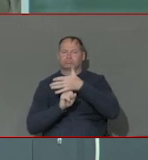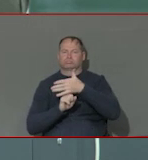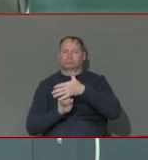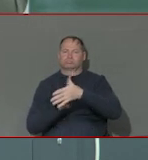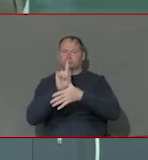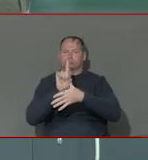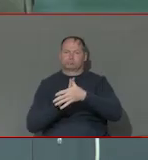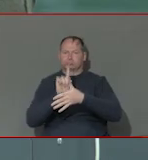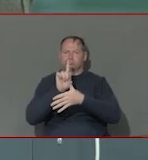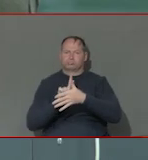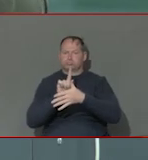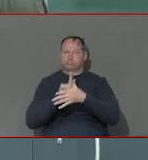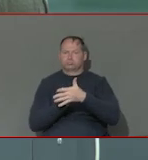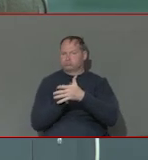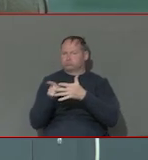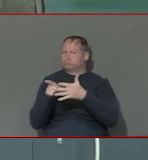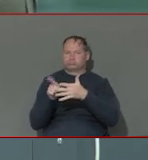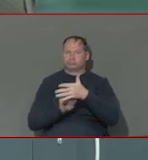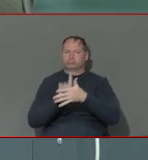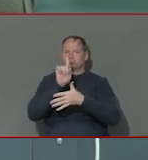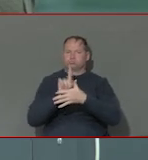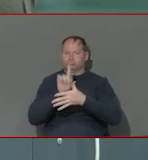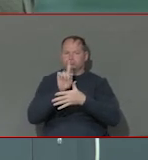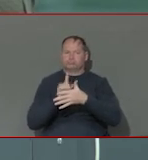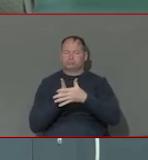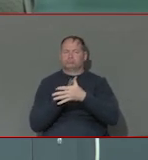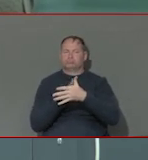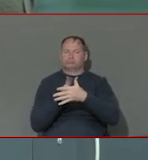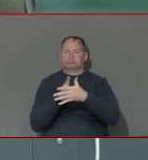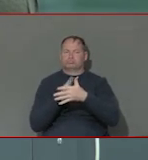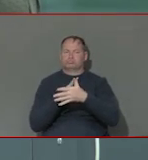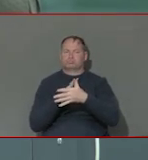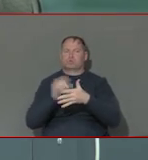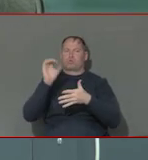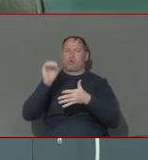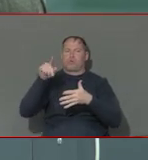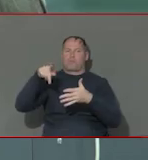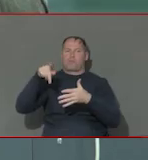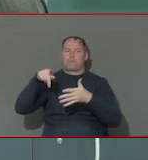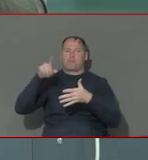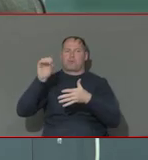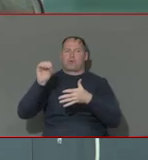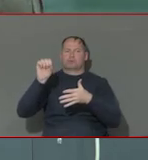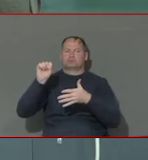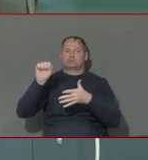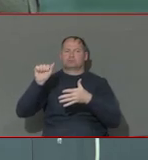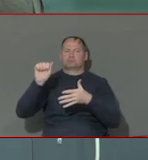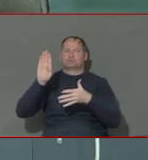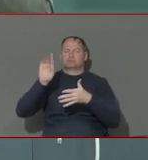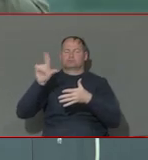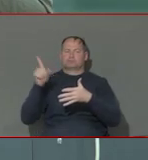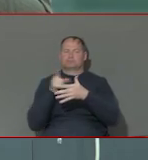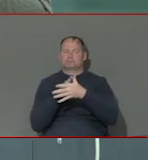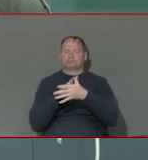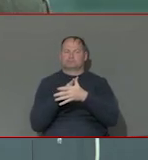is facing in an opposite direction. So we call it an opposable thumb. So